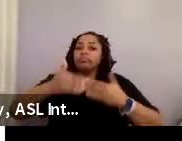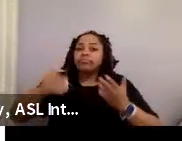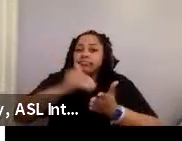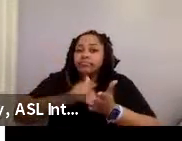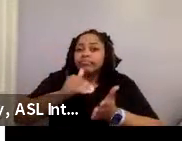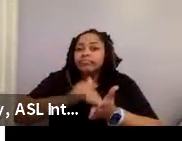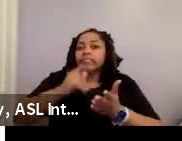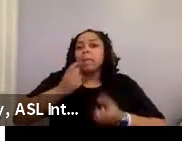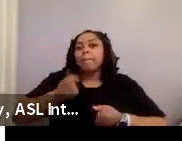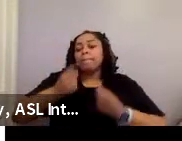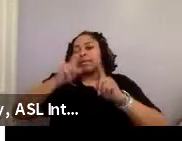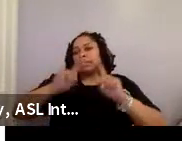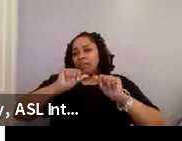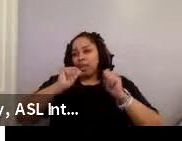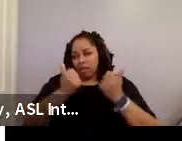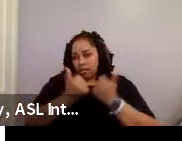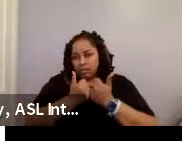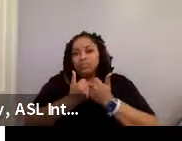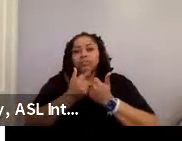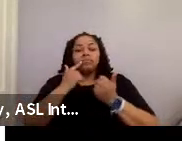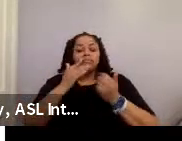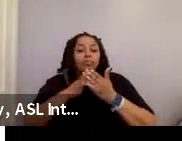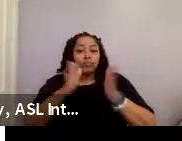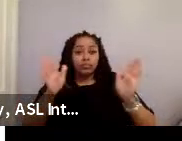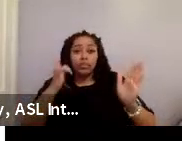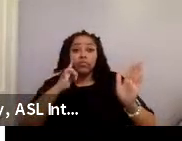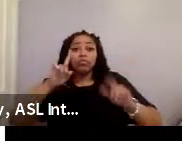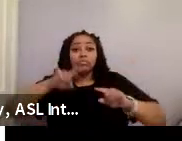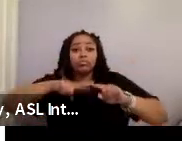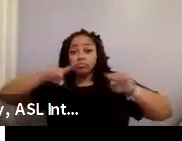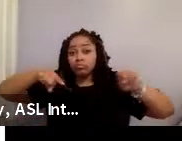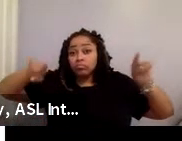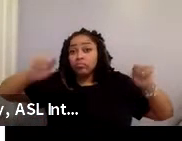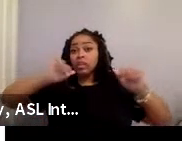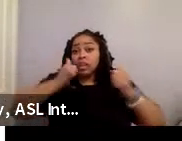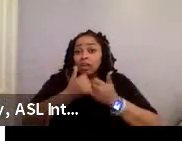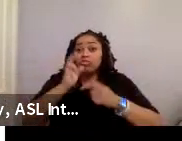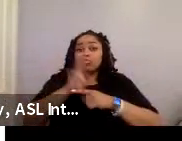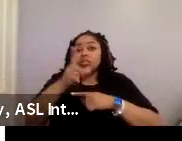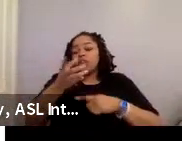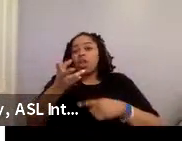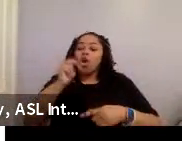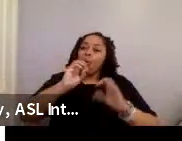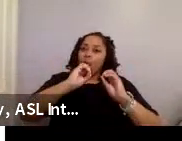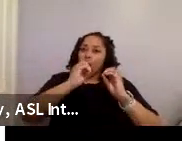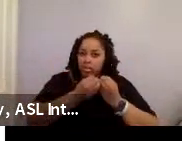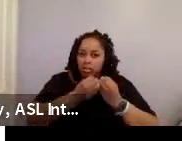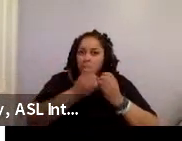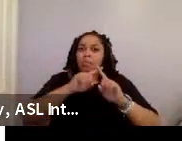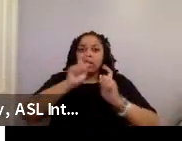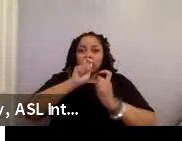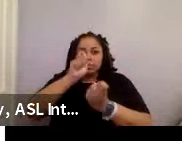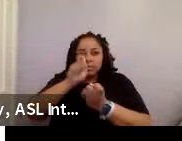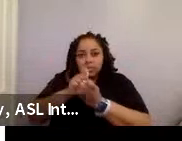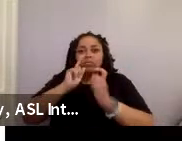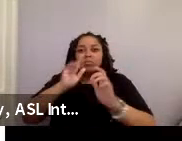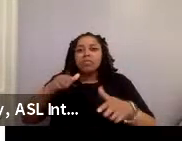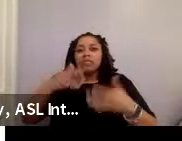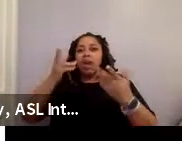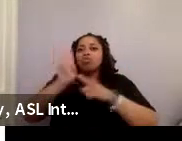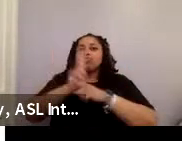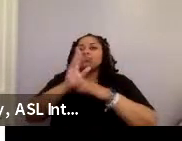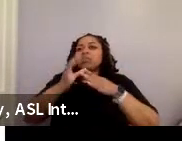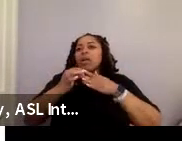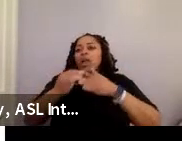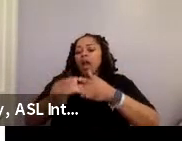multiple agencies. It is generalized so that diverse agencies may use it in their own organization, but specific enough to provide useful guidance